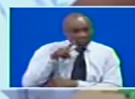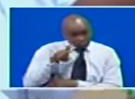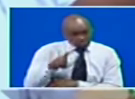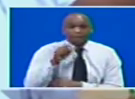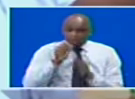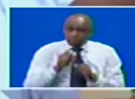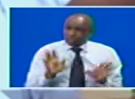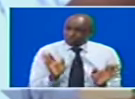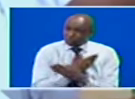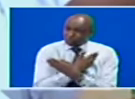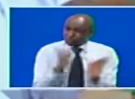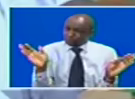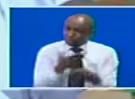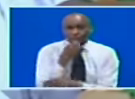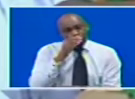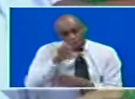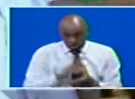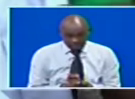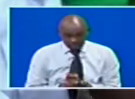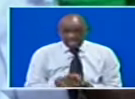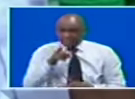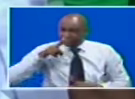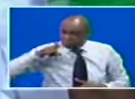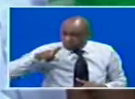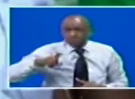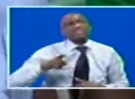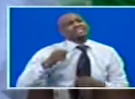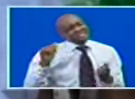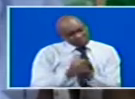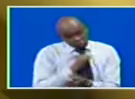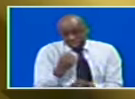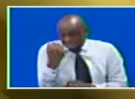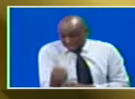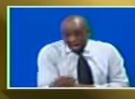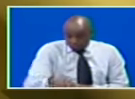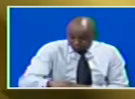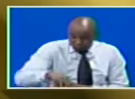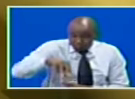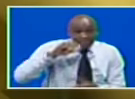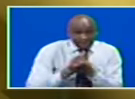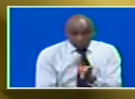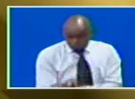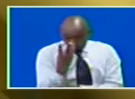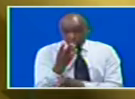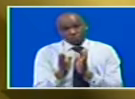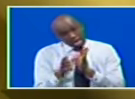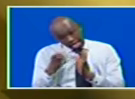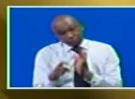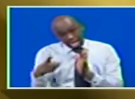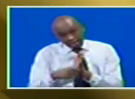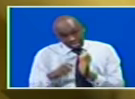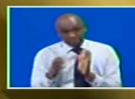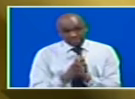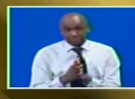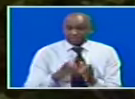threatens to wipe out the season's crop. The armyworm destroys young maize plants, attacking their growing points and burrow